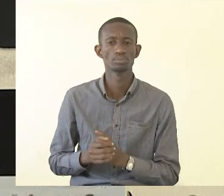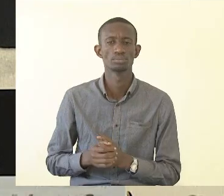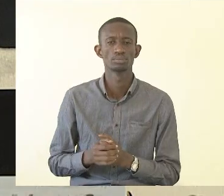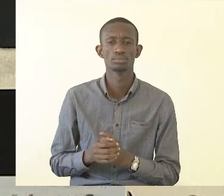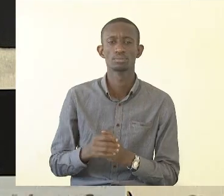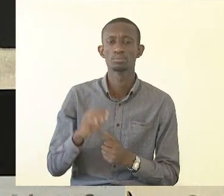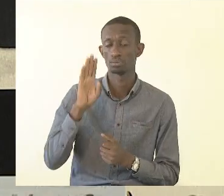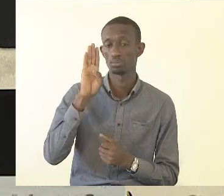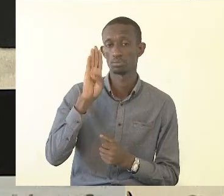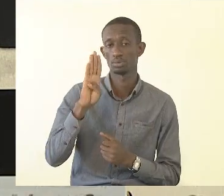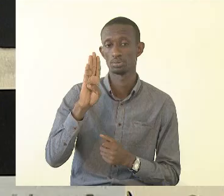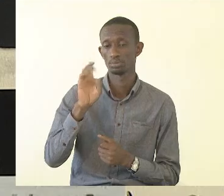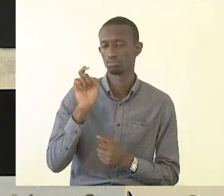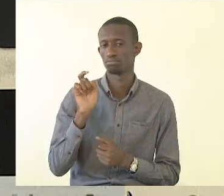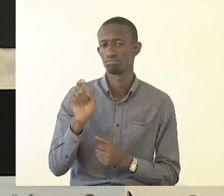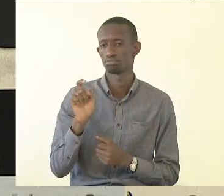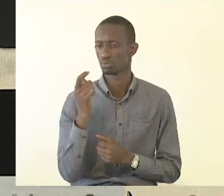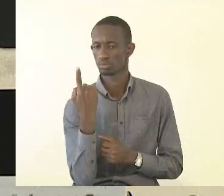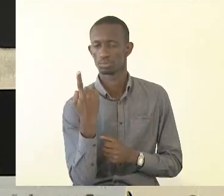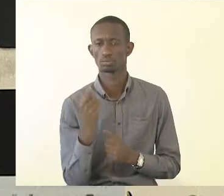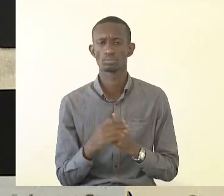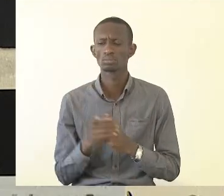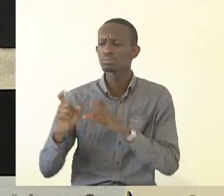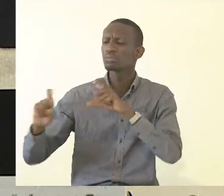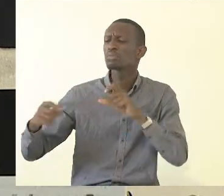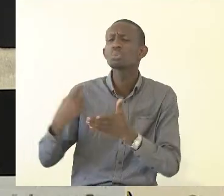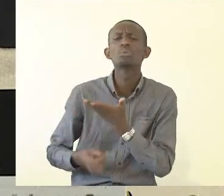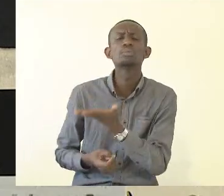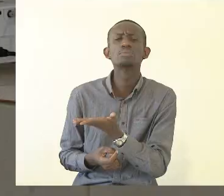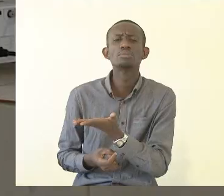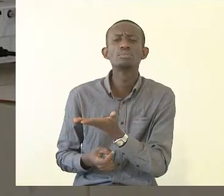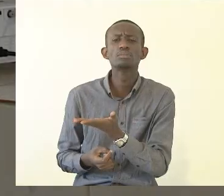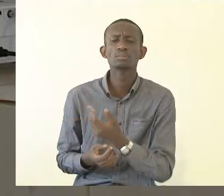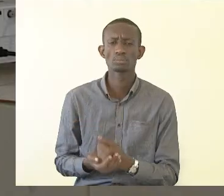Part B, Roman 1. What is the formula of that species?